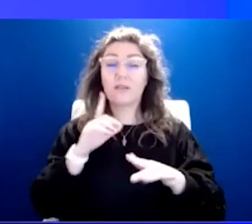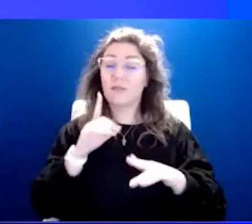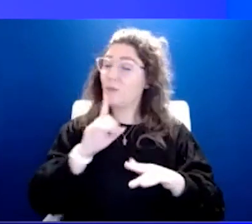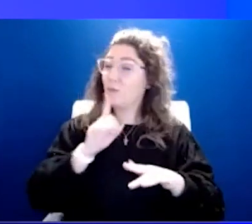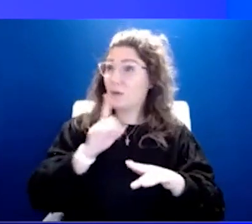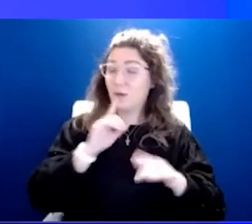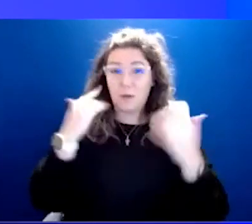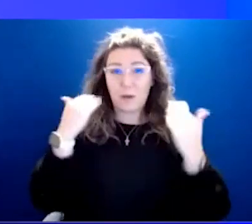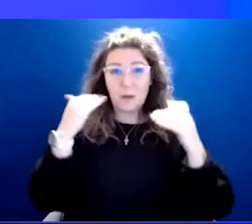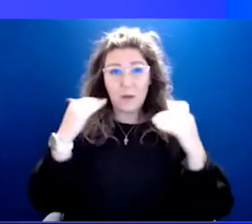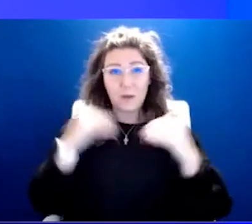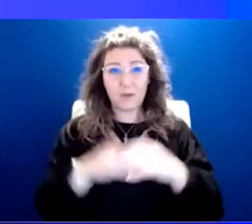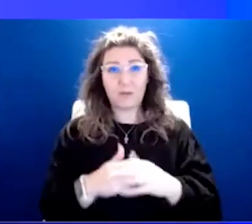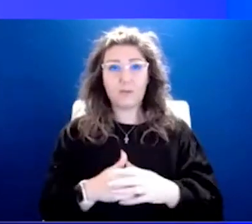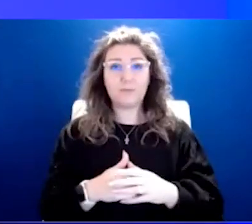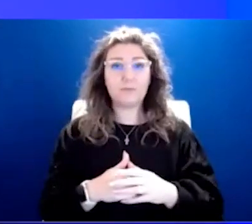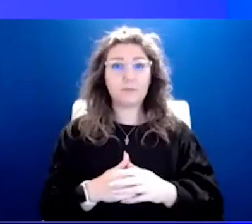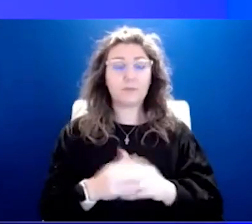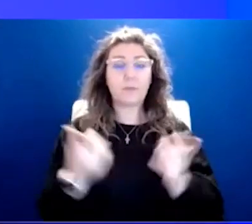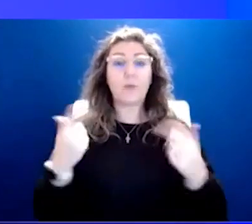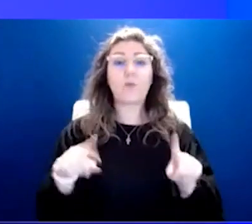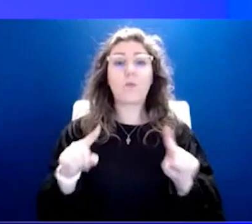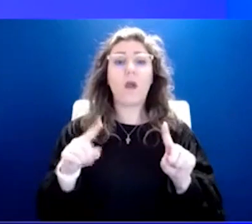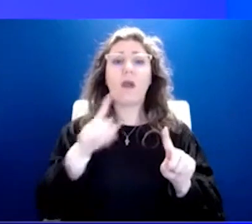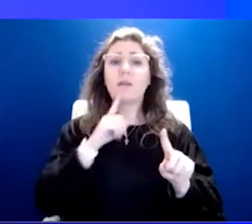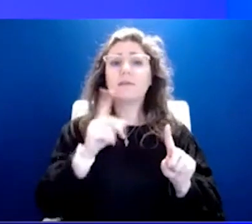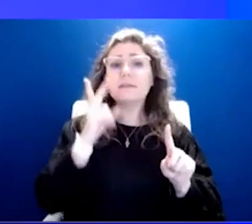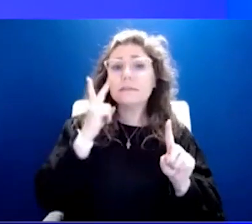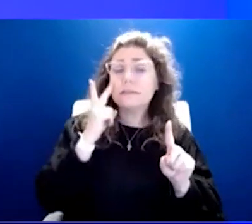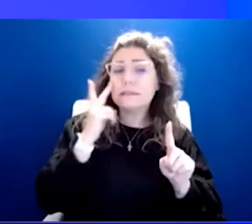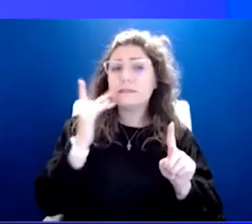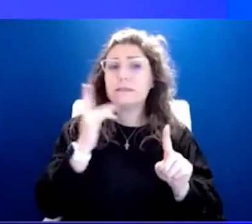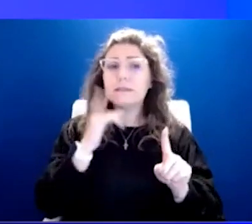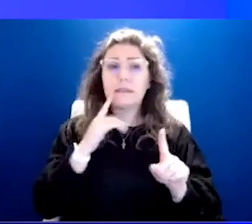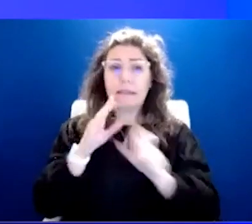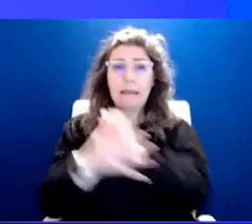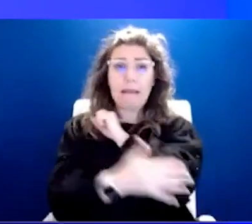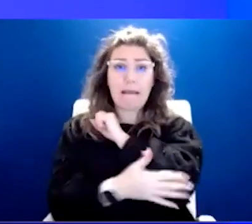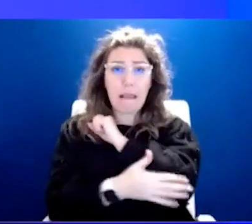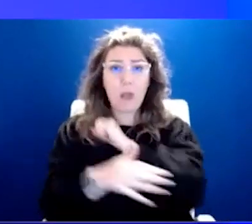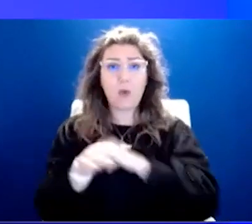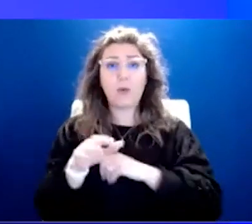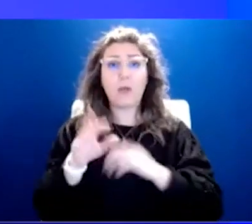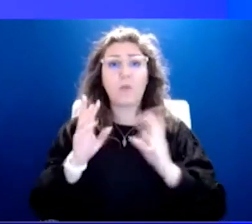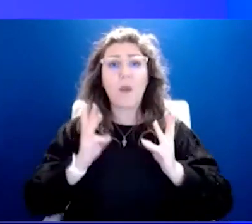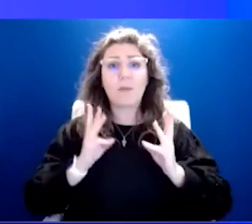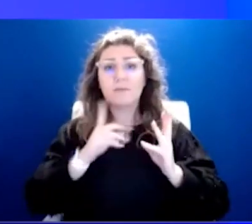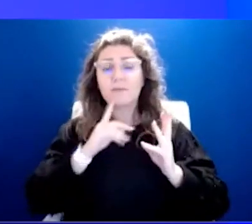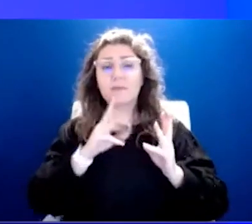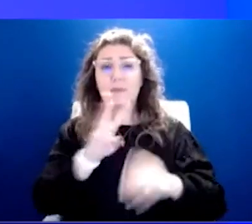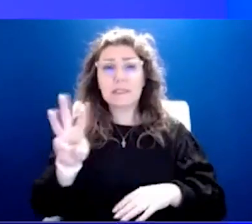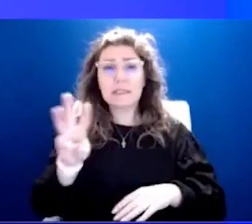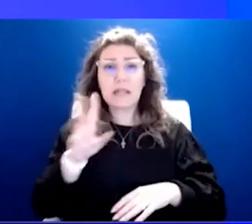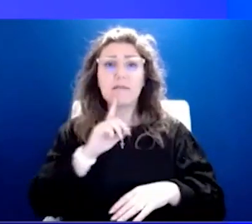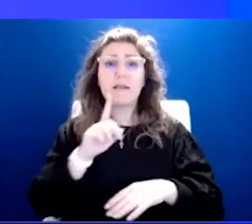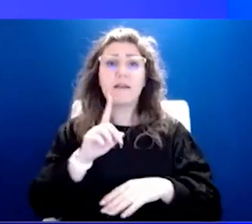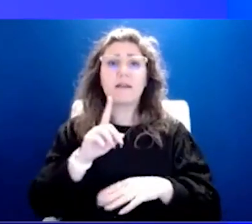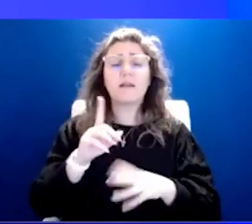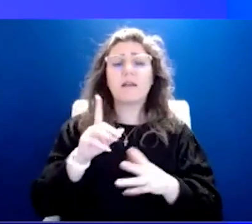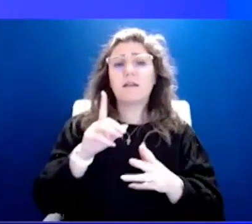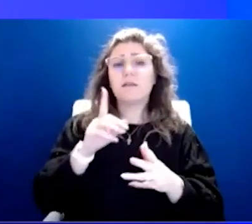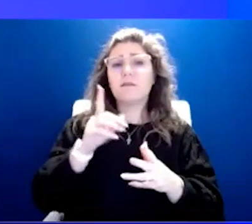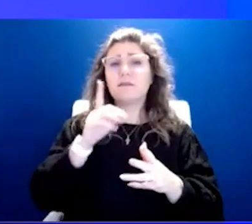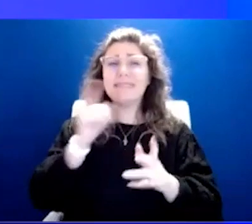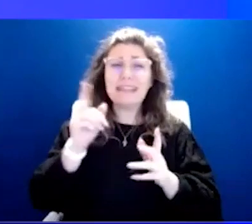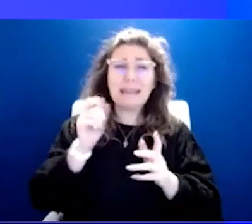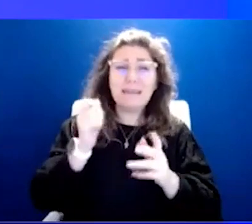And while there seems to be, if you look at our county website, there seems to be just a tiny little blip coming maybe down. We may be just